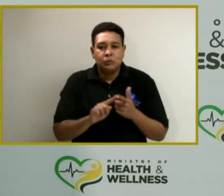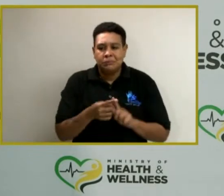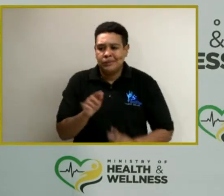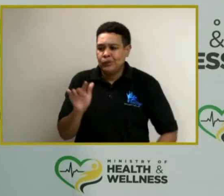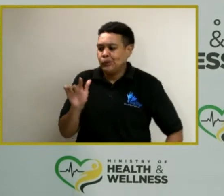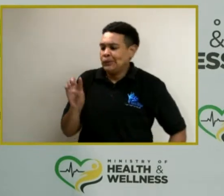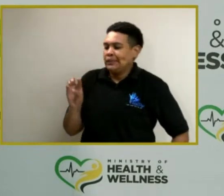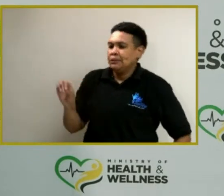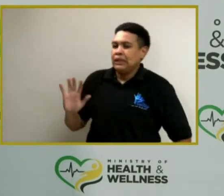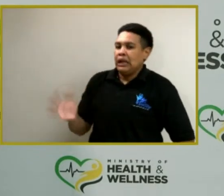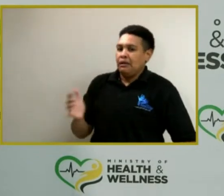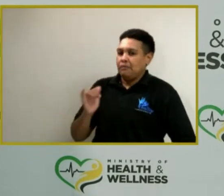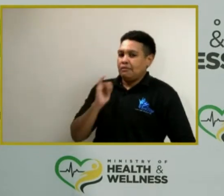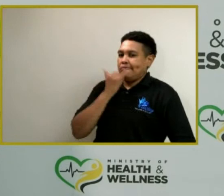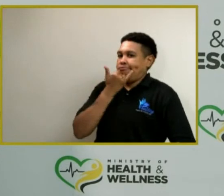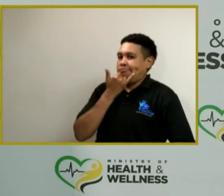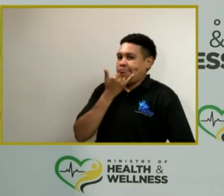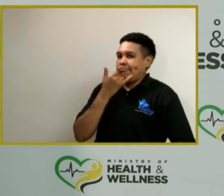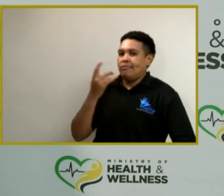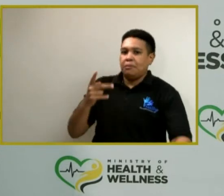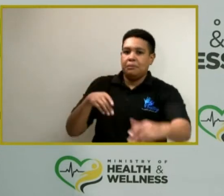we are moving out of the